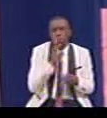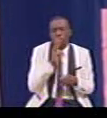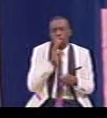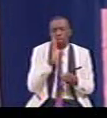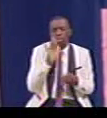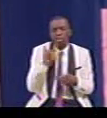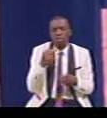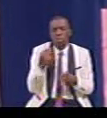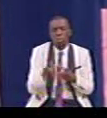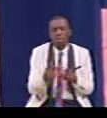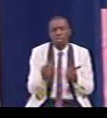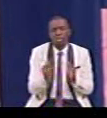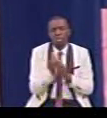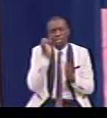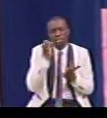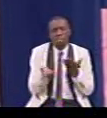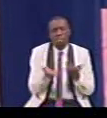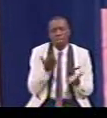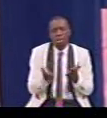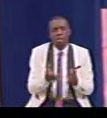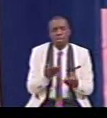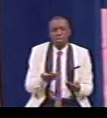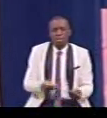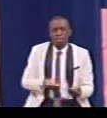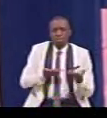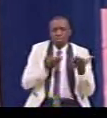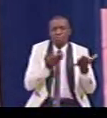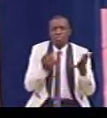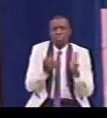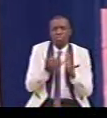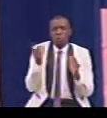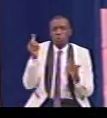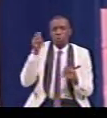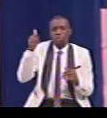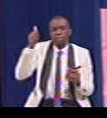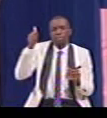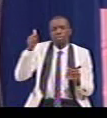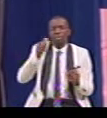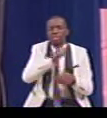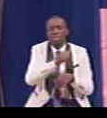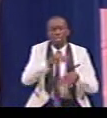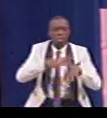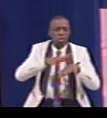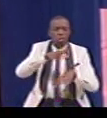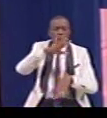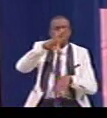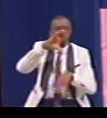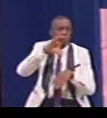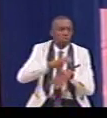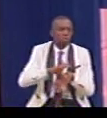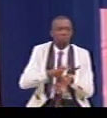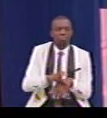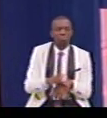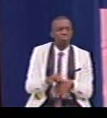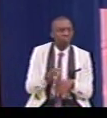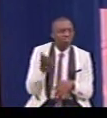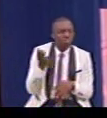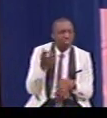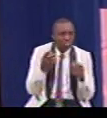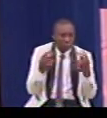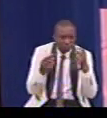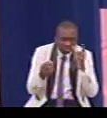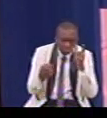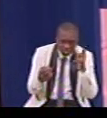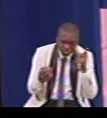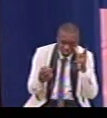a glorious Church a glorious Church look up here there is a graceless Church